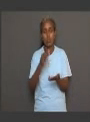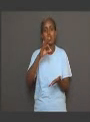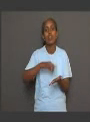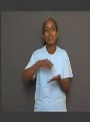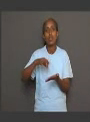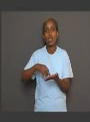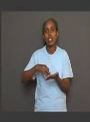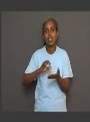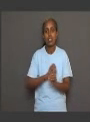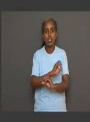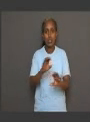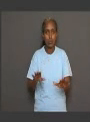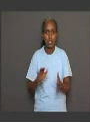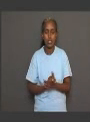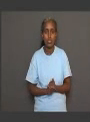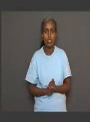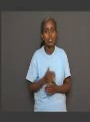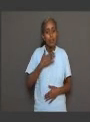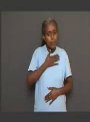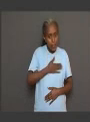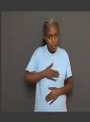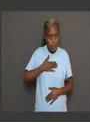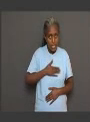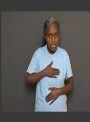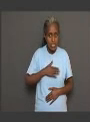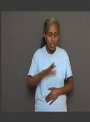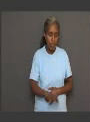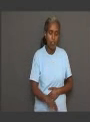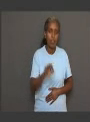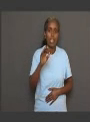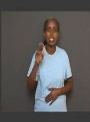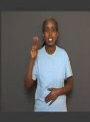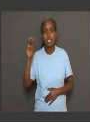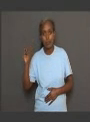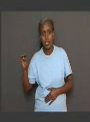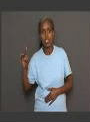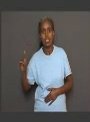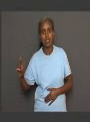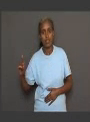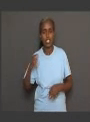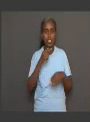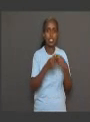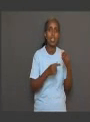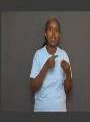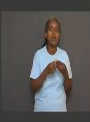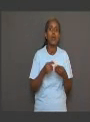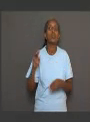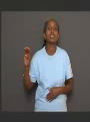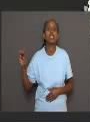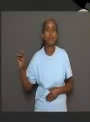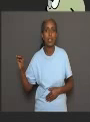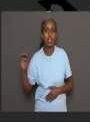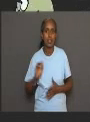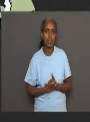frequency distributions, please find the mean deviation about the mean.